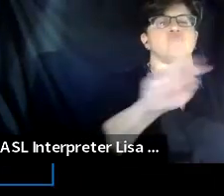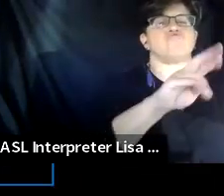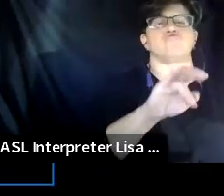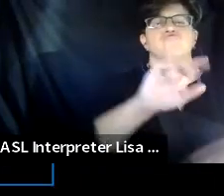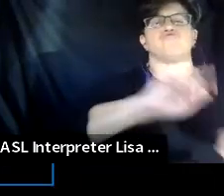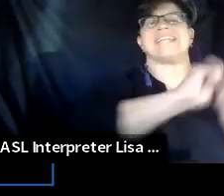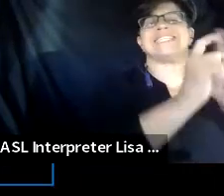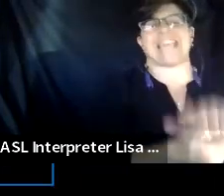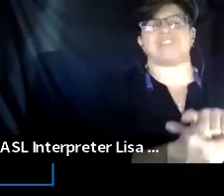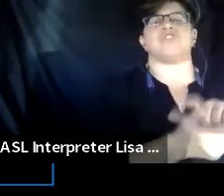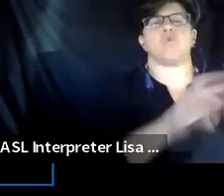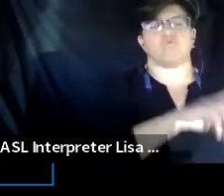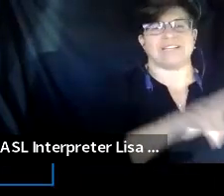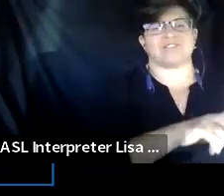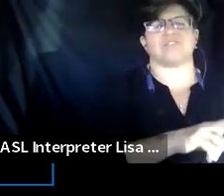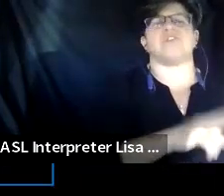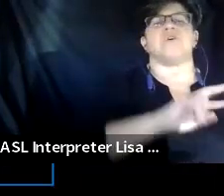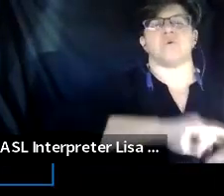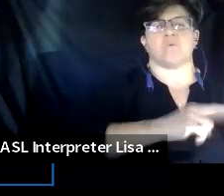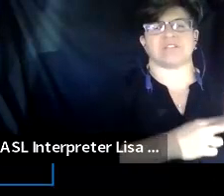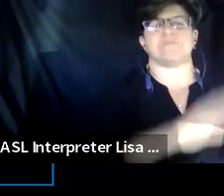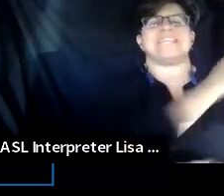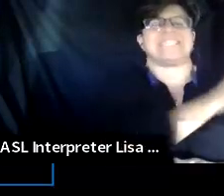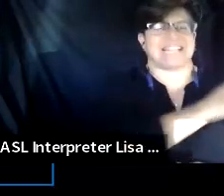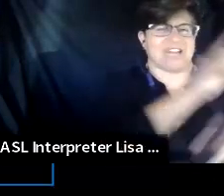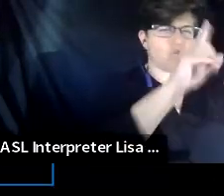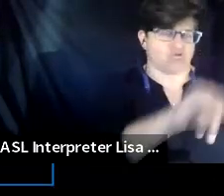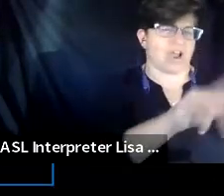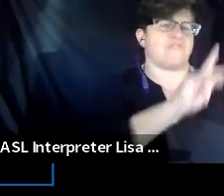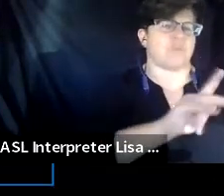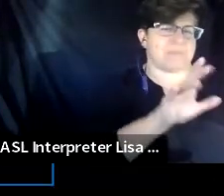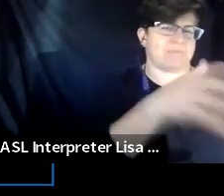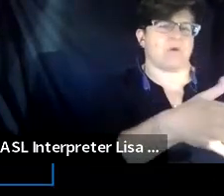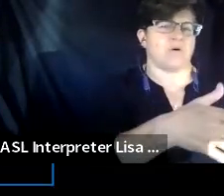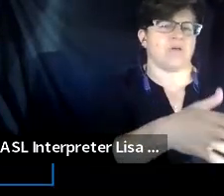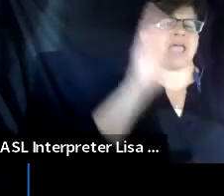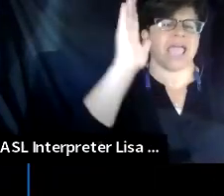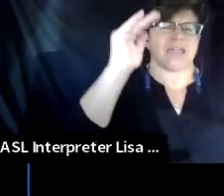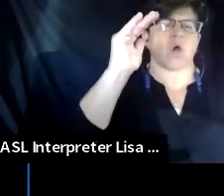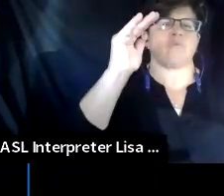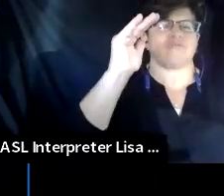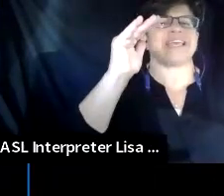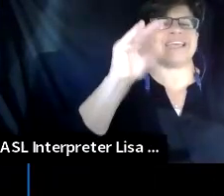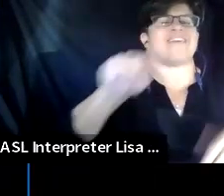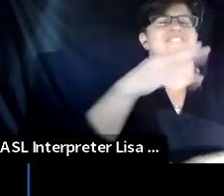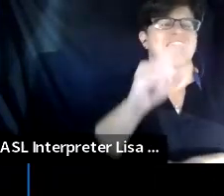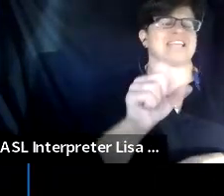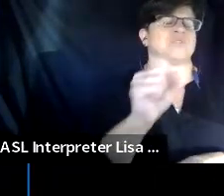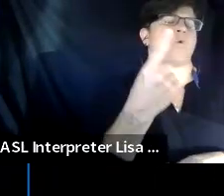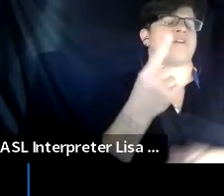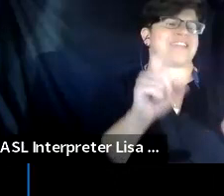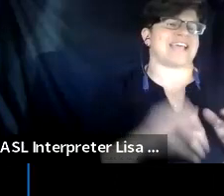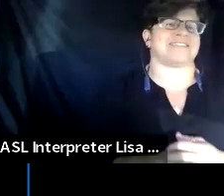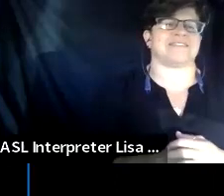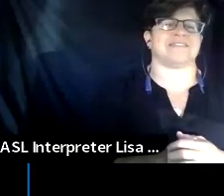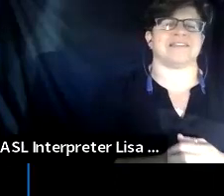vector, validating its efficacy and safety again in the animal model, and hopefully reaching a phase 1 trial. So a very talented PhD student